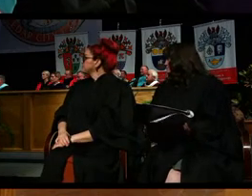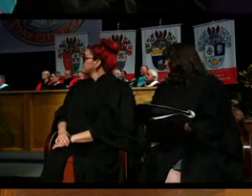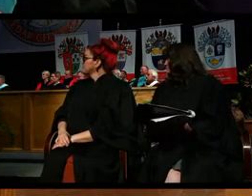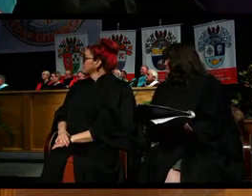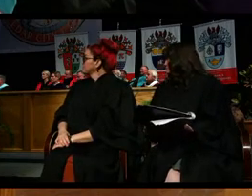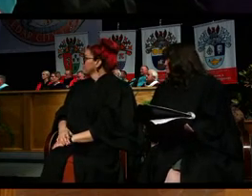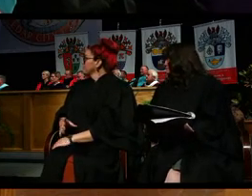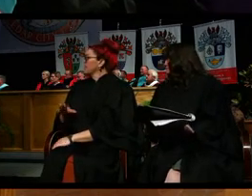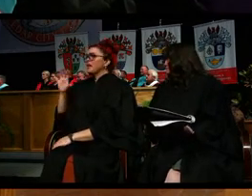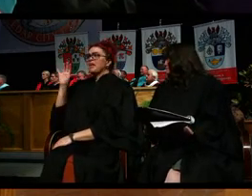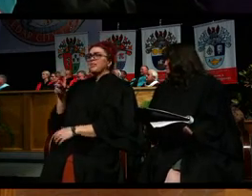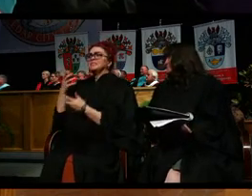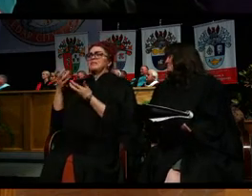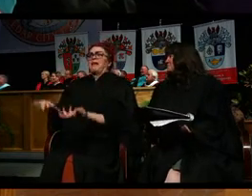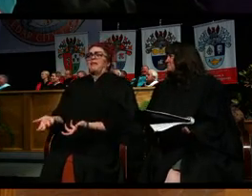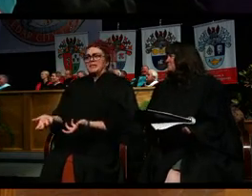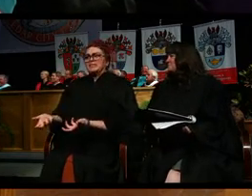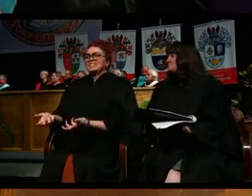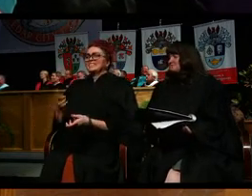This is heavy.